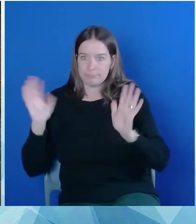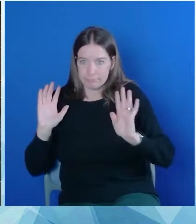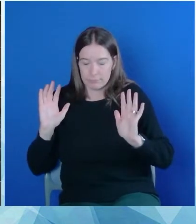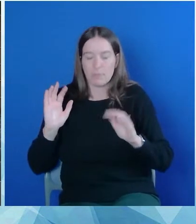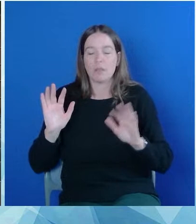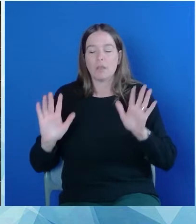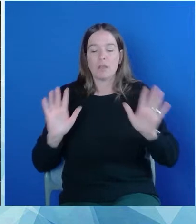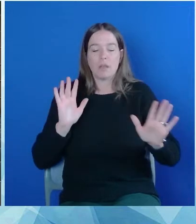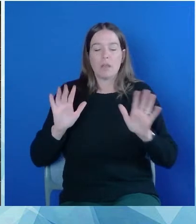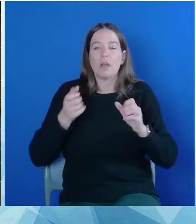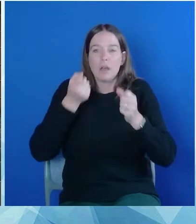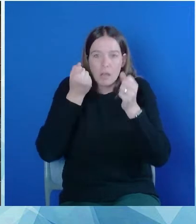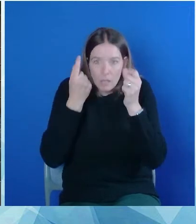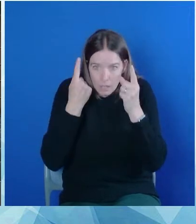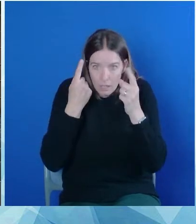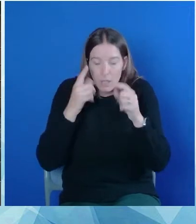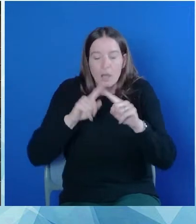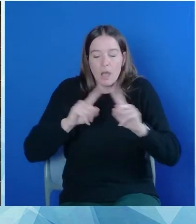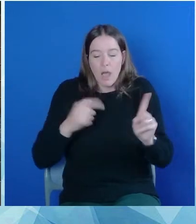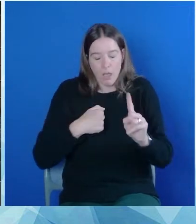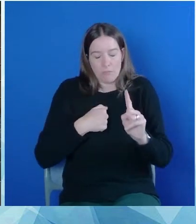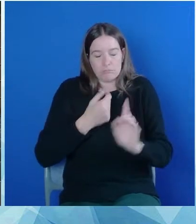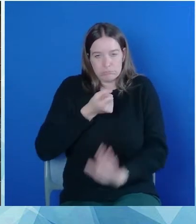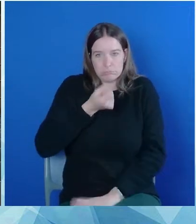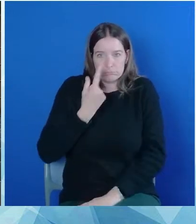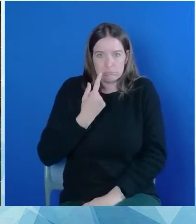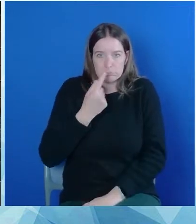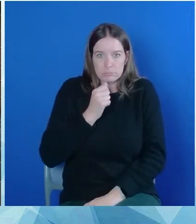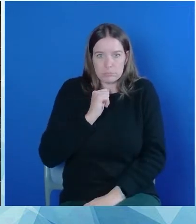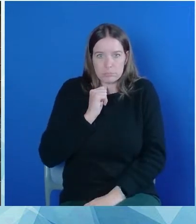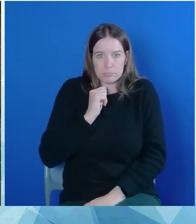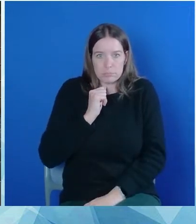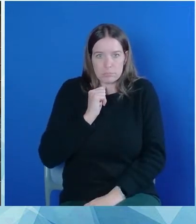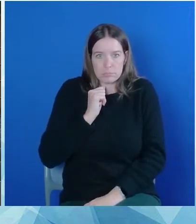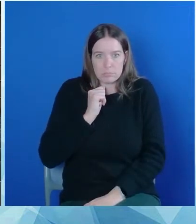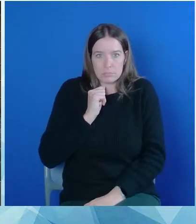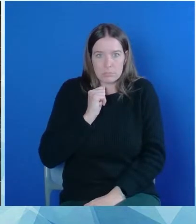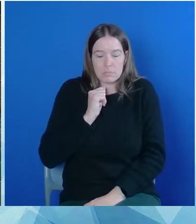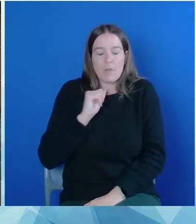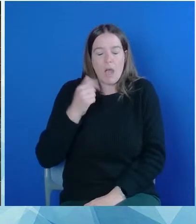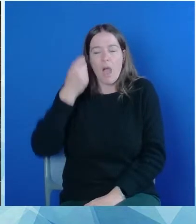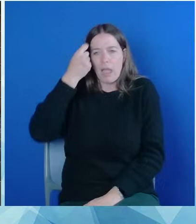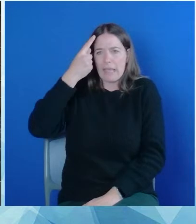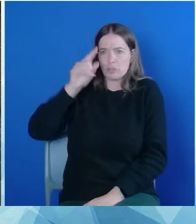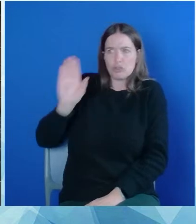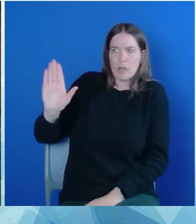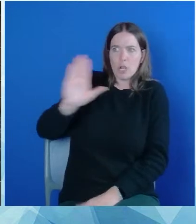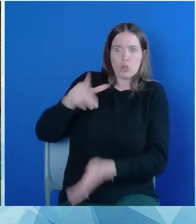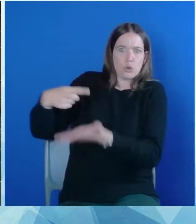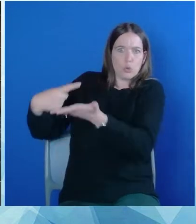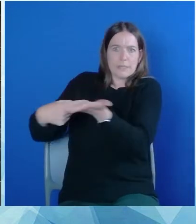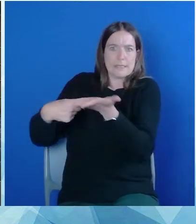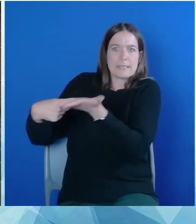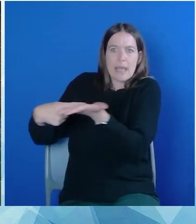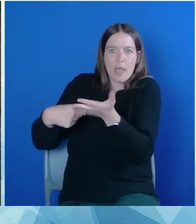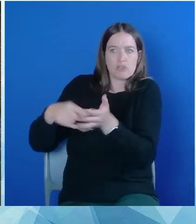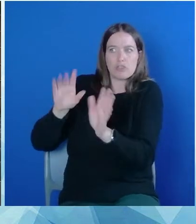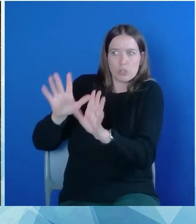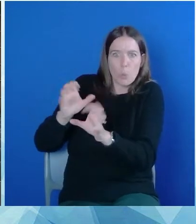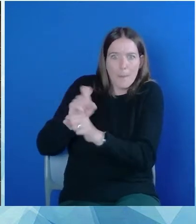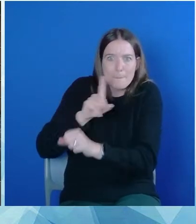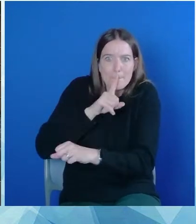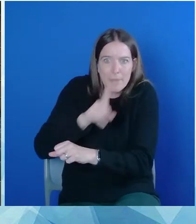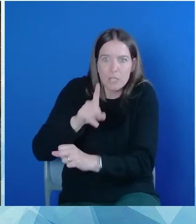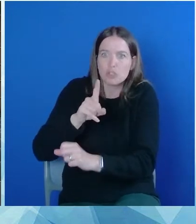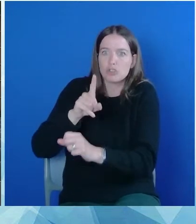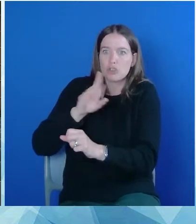but I do understand the conversation that the board is having on making sure that the board